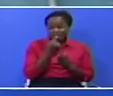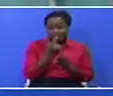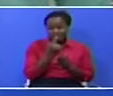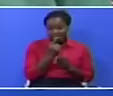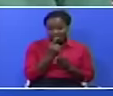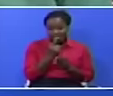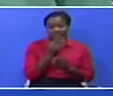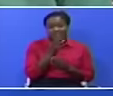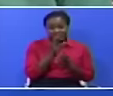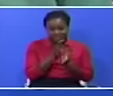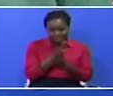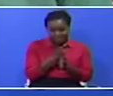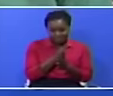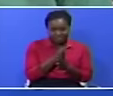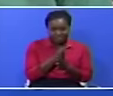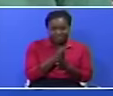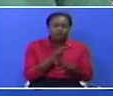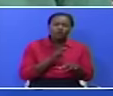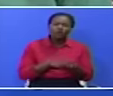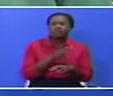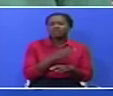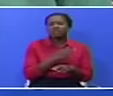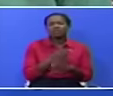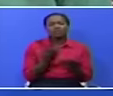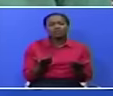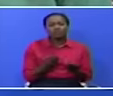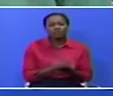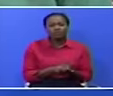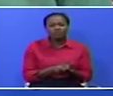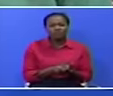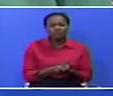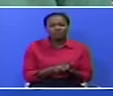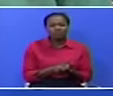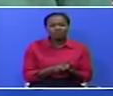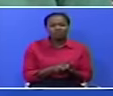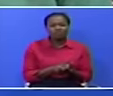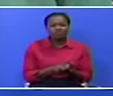A very good afternoon to you, Francis. What exactly happened in the morning?